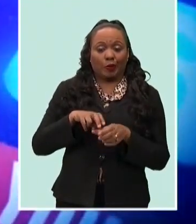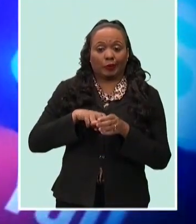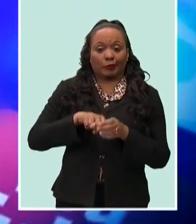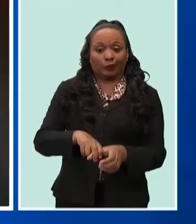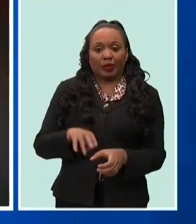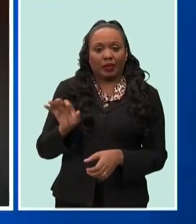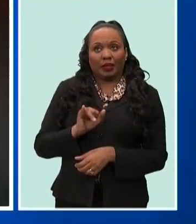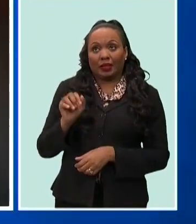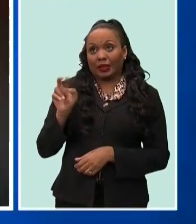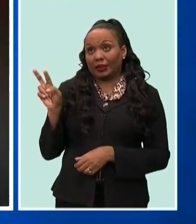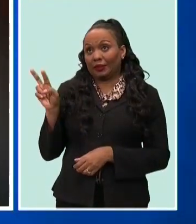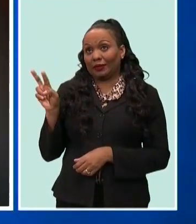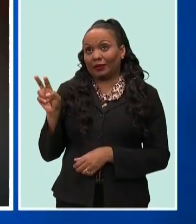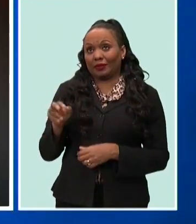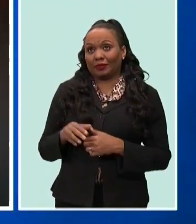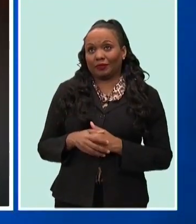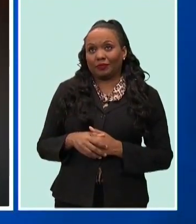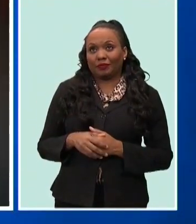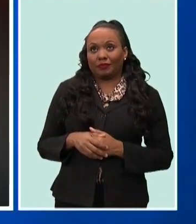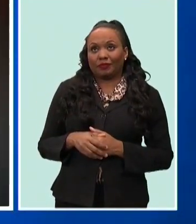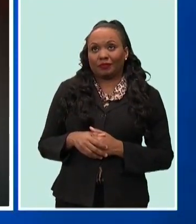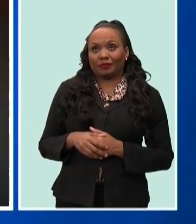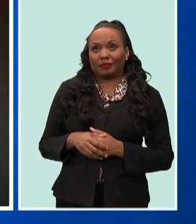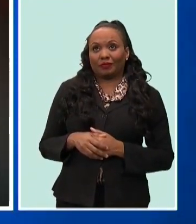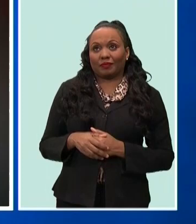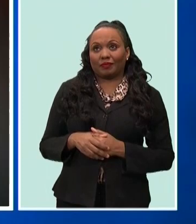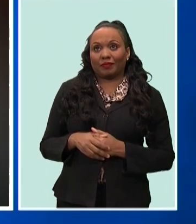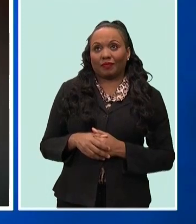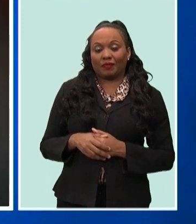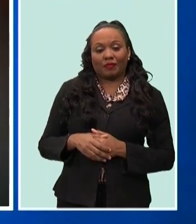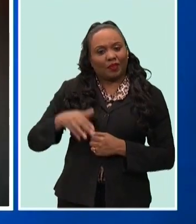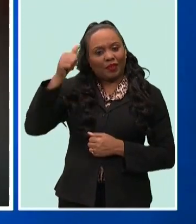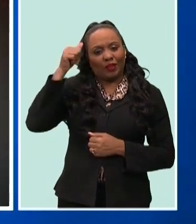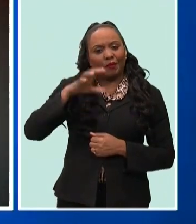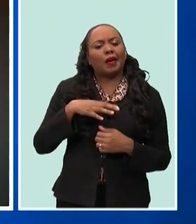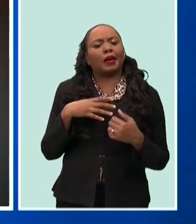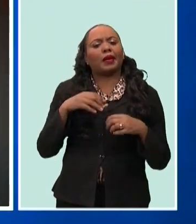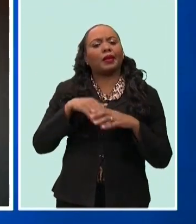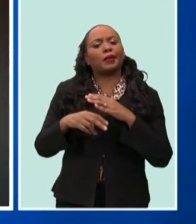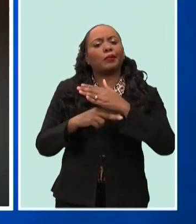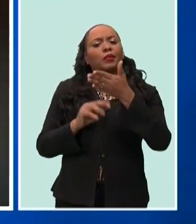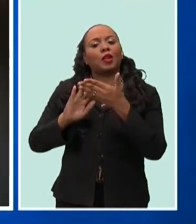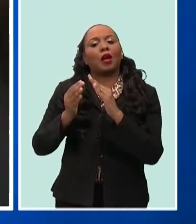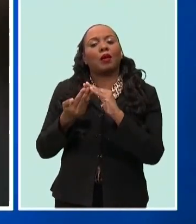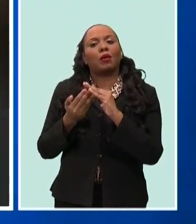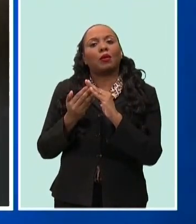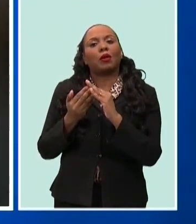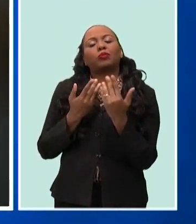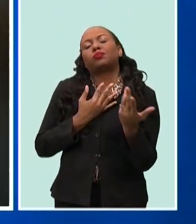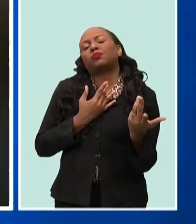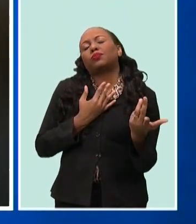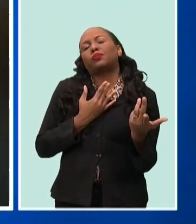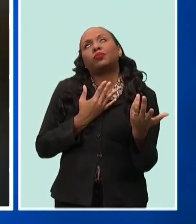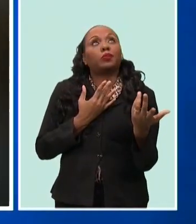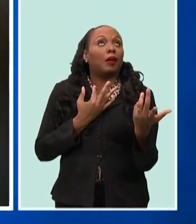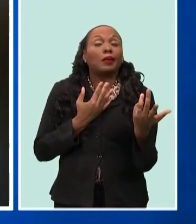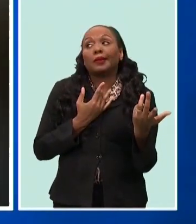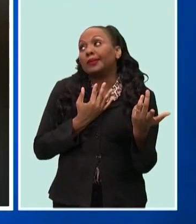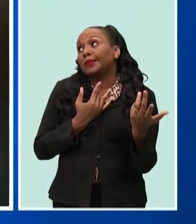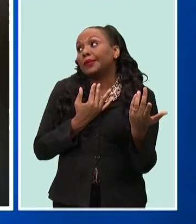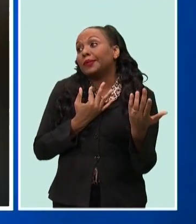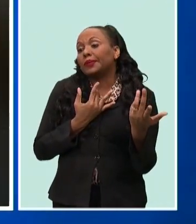transportation, like this guy did. He was caught on camera waiting patiently in traffic in Bridgetown, on foot, mind you,